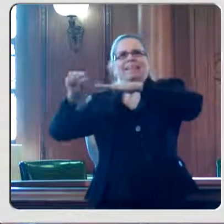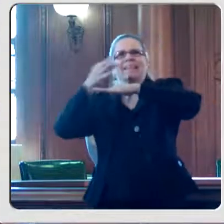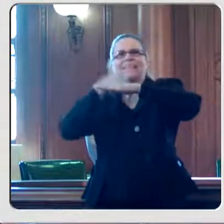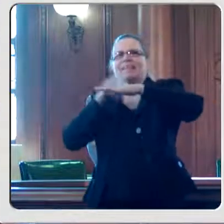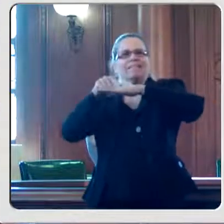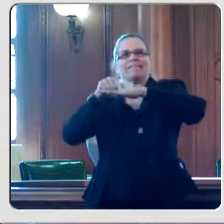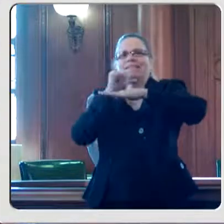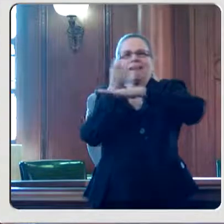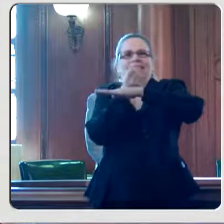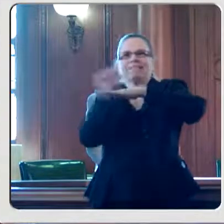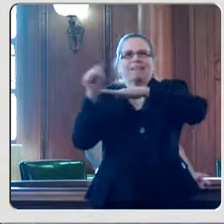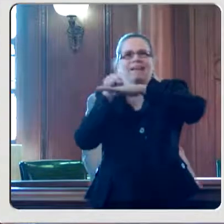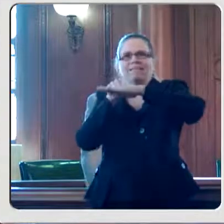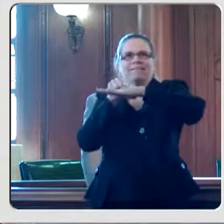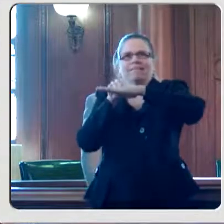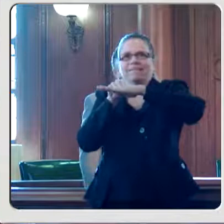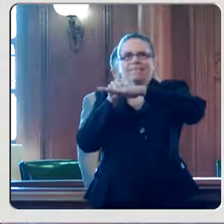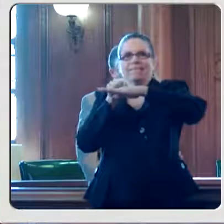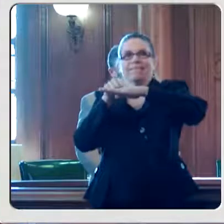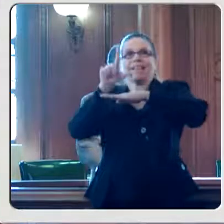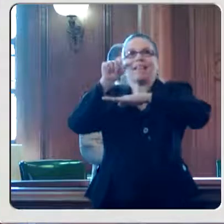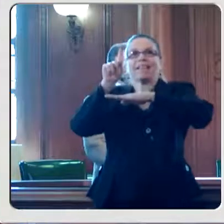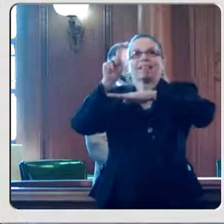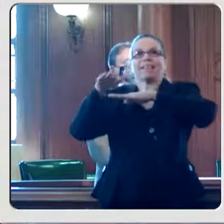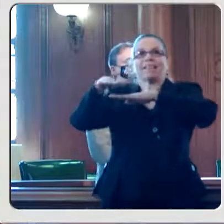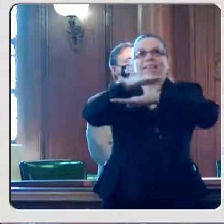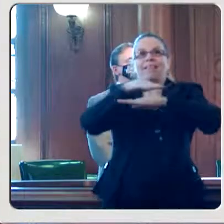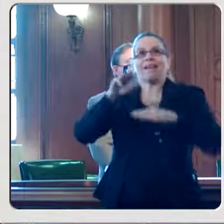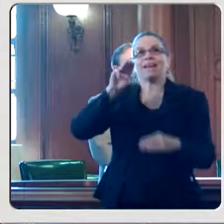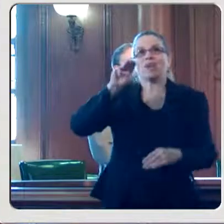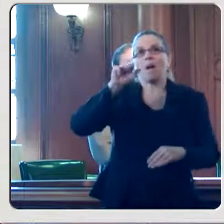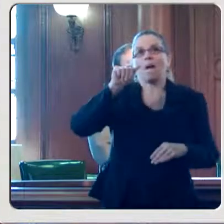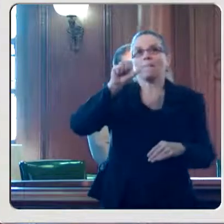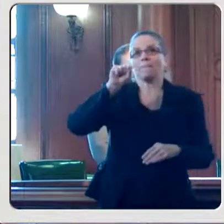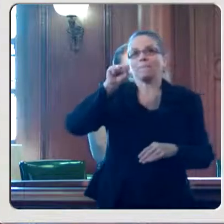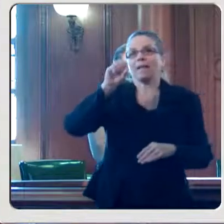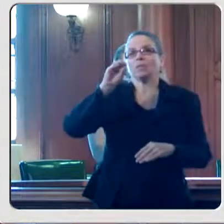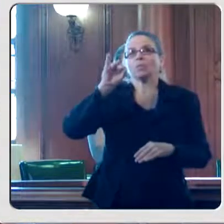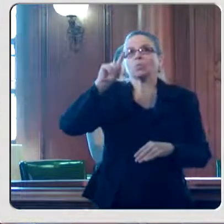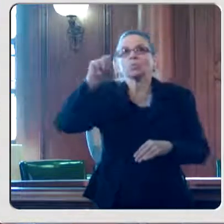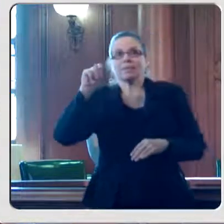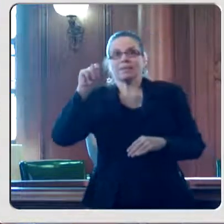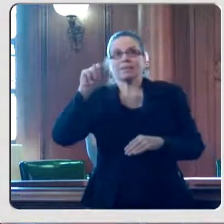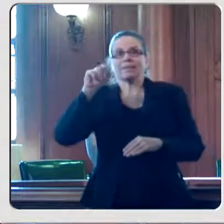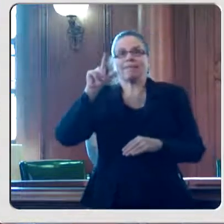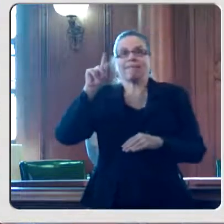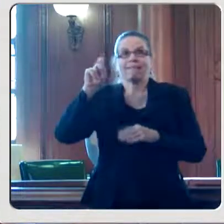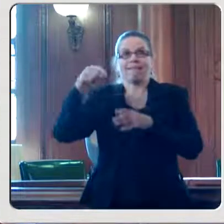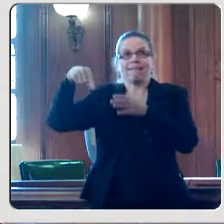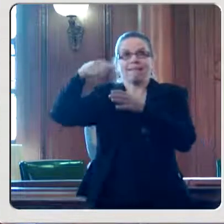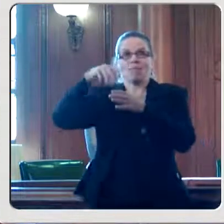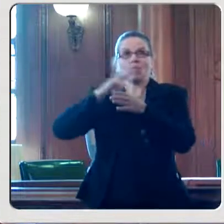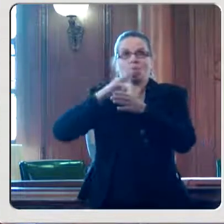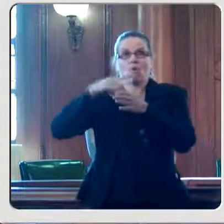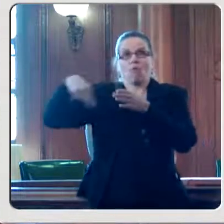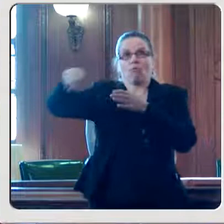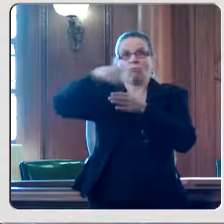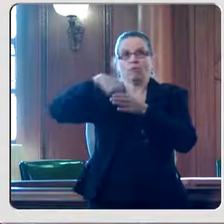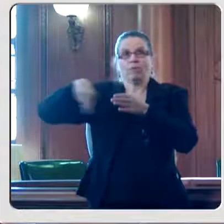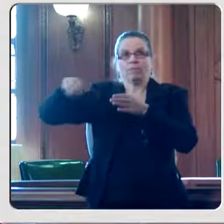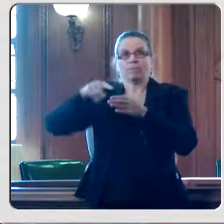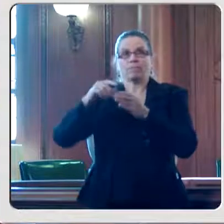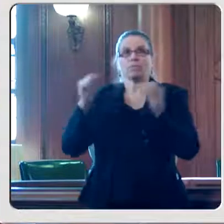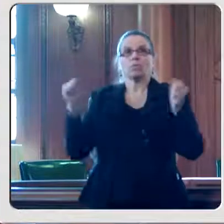Lake Massasoit, that lake has been drained, but there are still springs that operate. So again, the snow is covering those